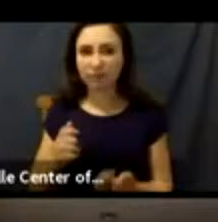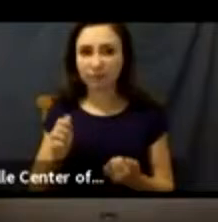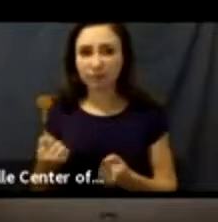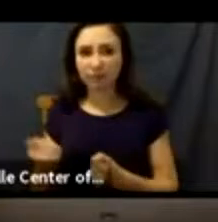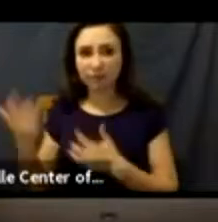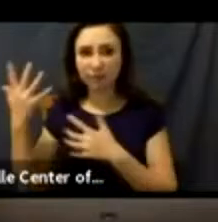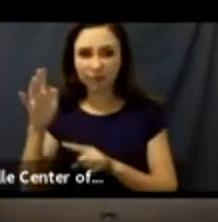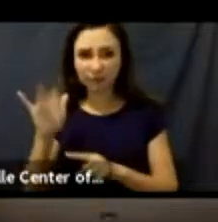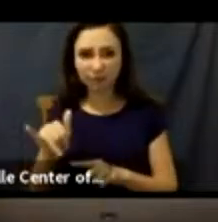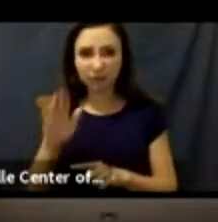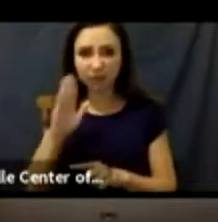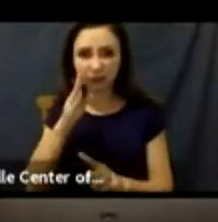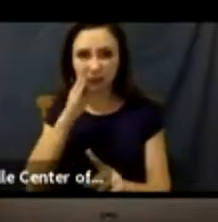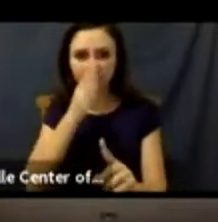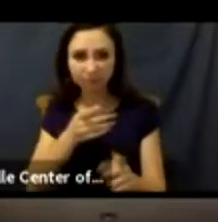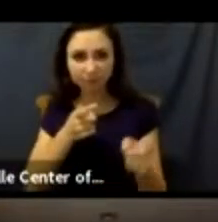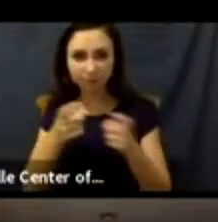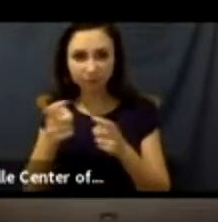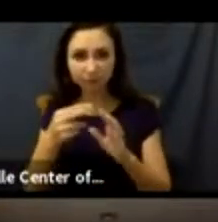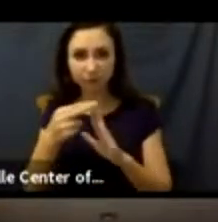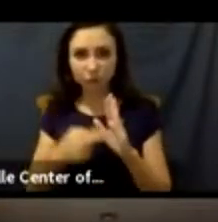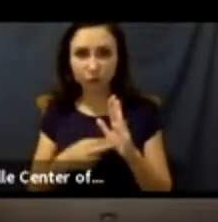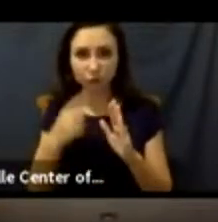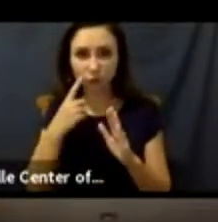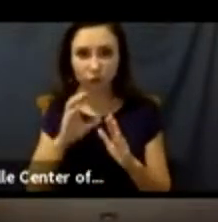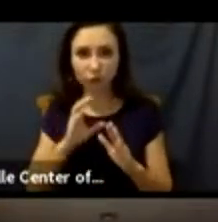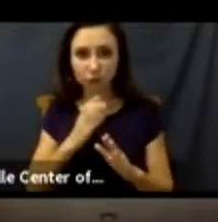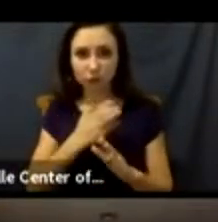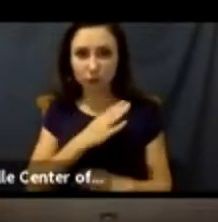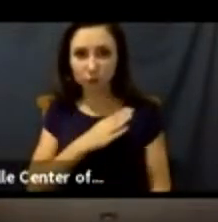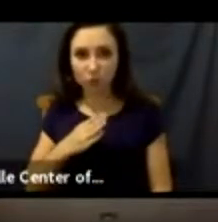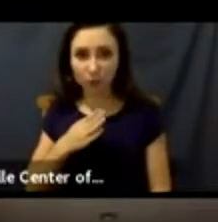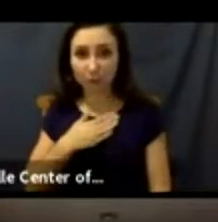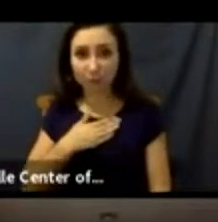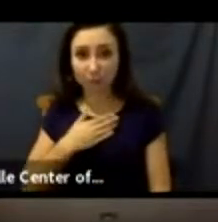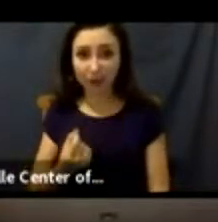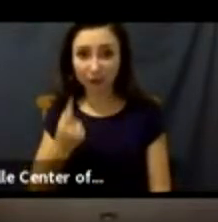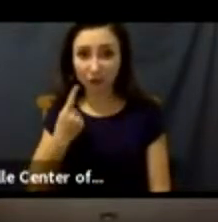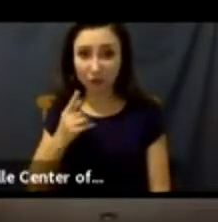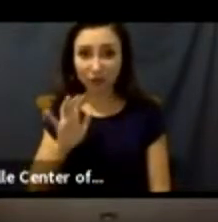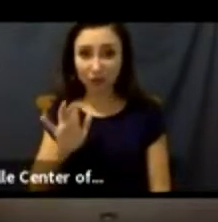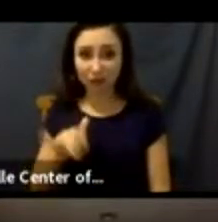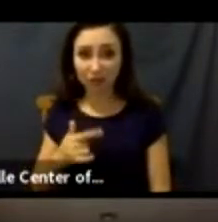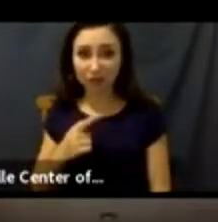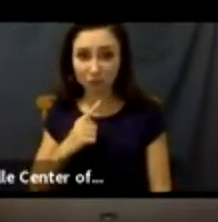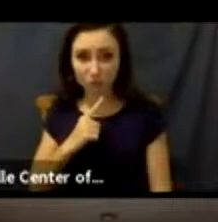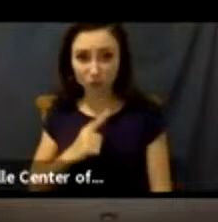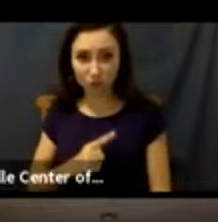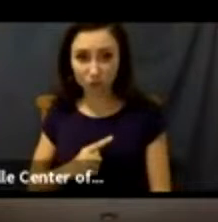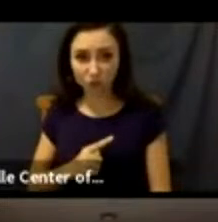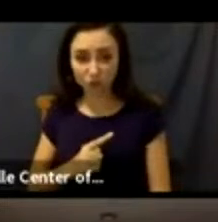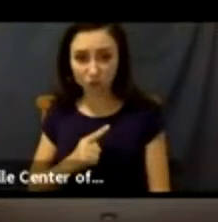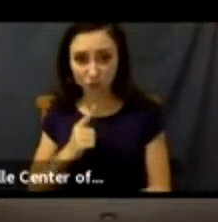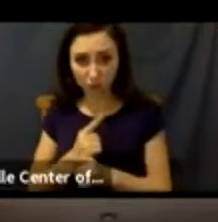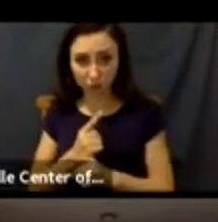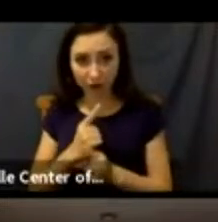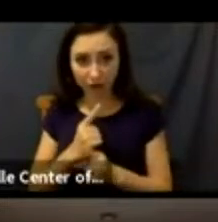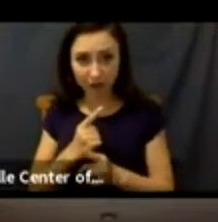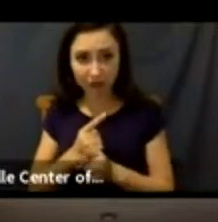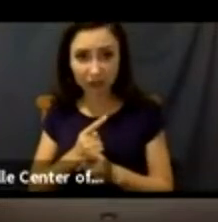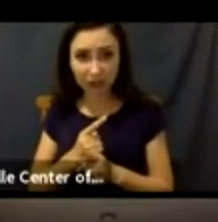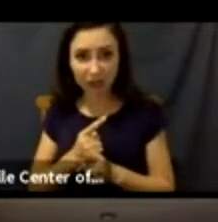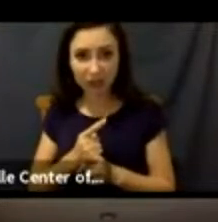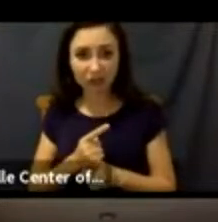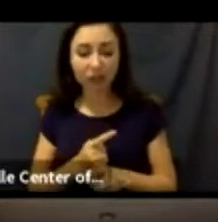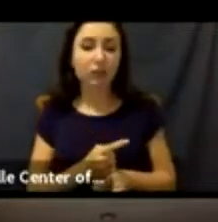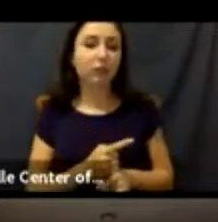rules for our boards. Is my understanding of that proposal correct? No,